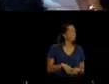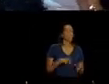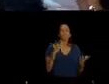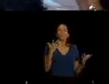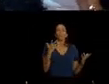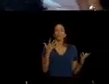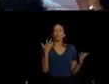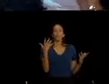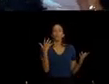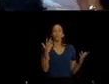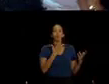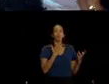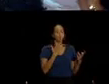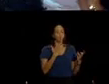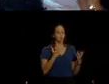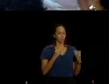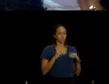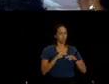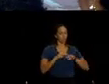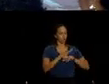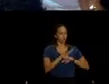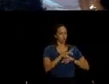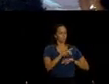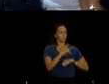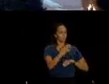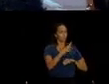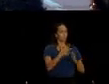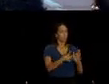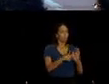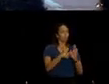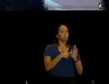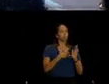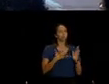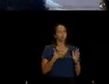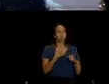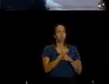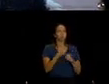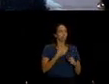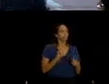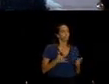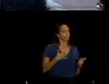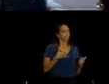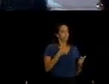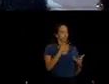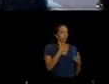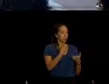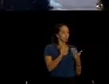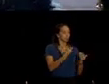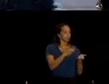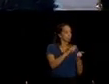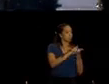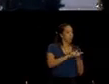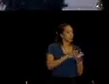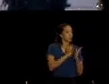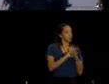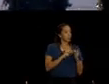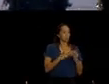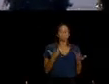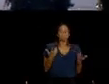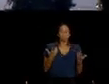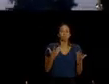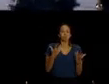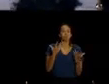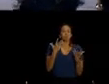what prompted you to write your story? Well, it was really a desire to see myself. I grew